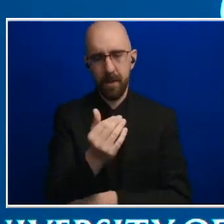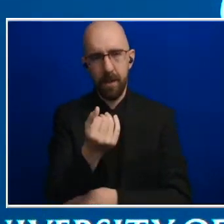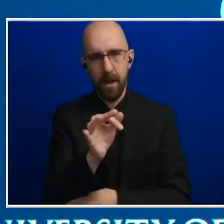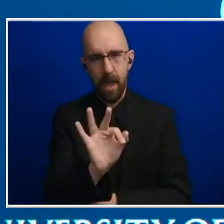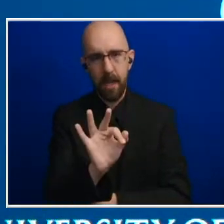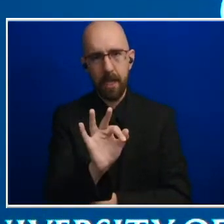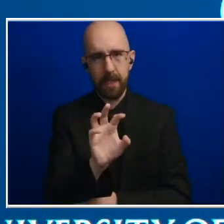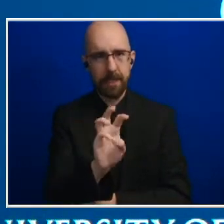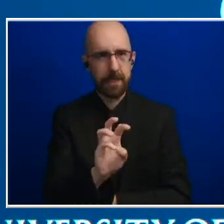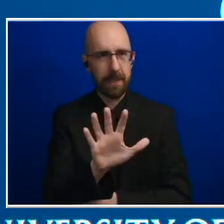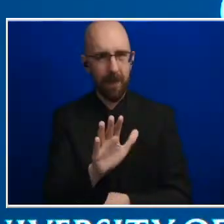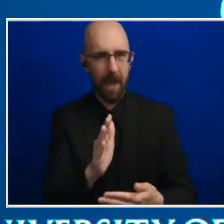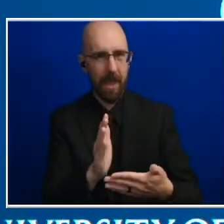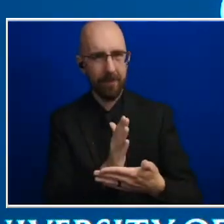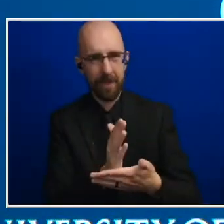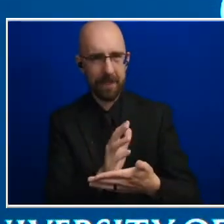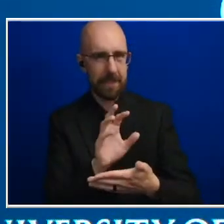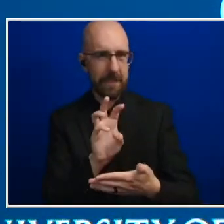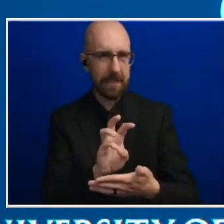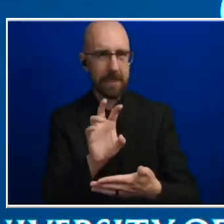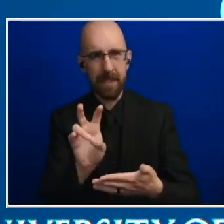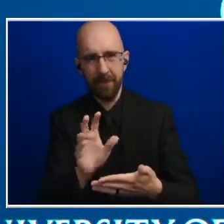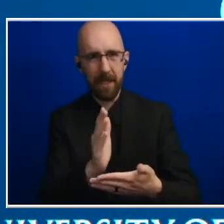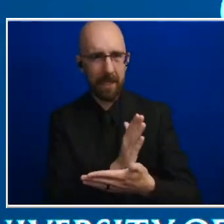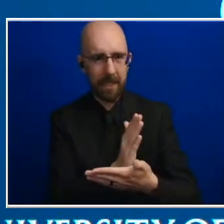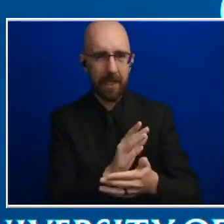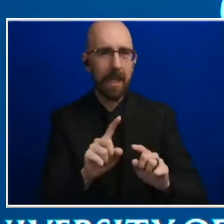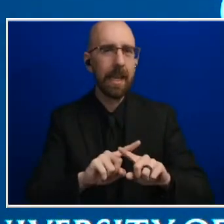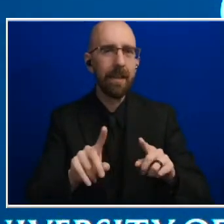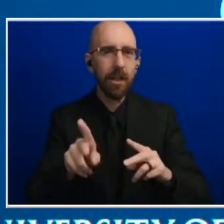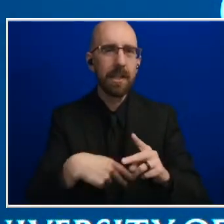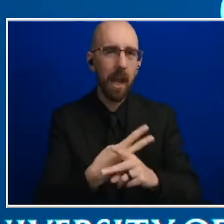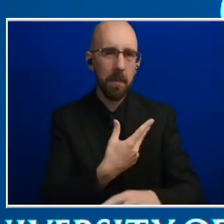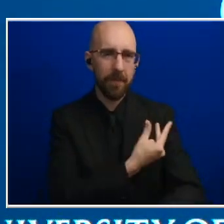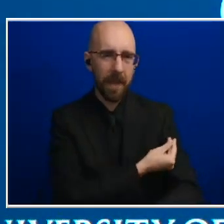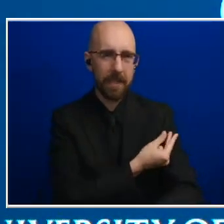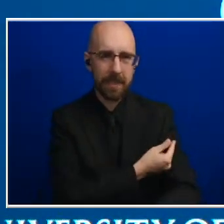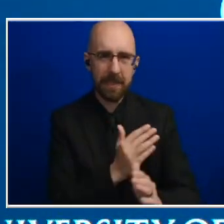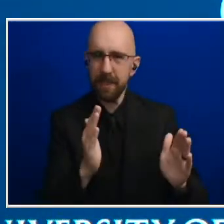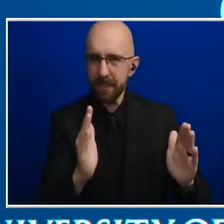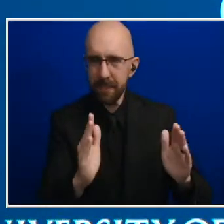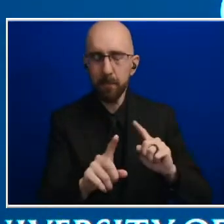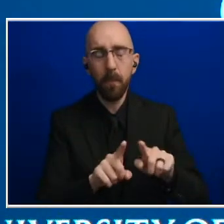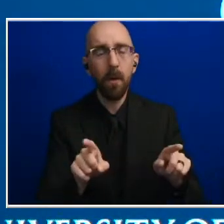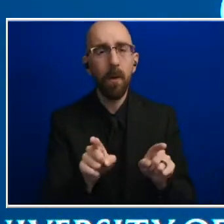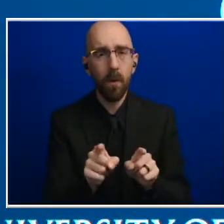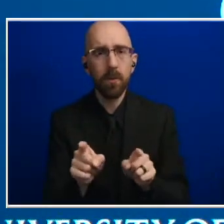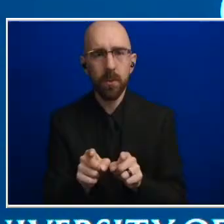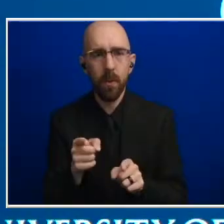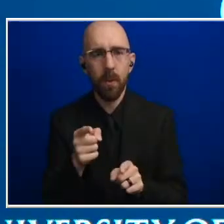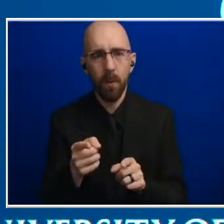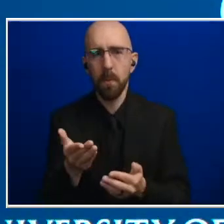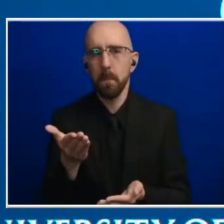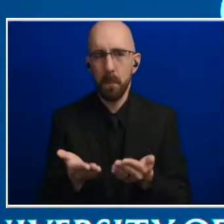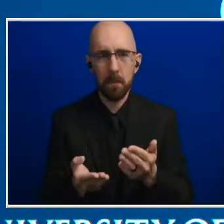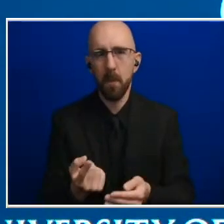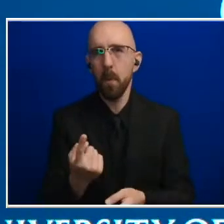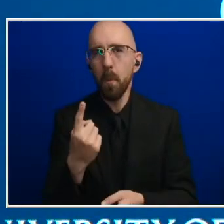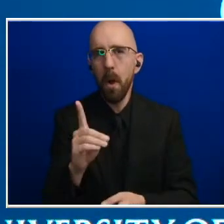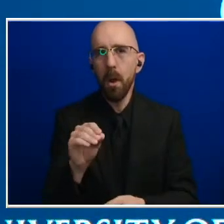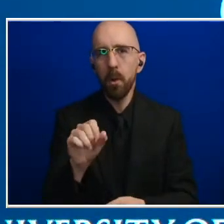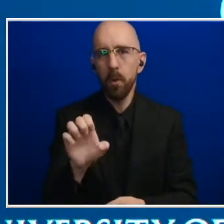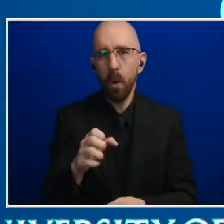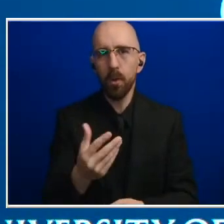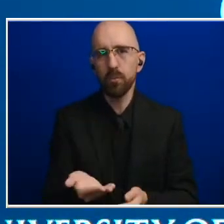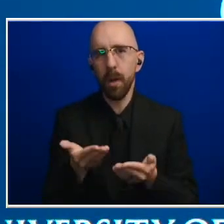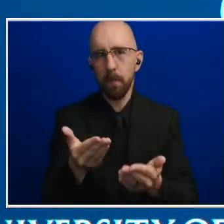1965 or 67, where it was a different type of vaccine, but also there was also probably 1 dose recommended. It wasn't until later